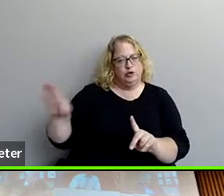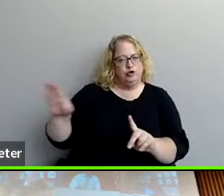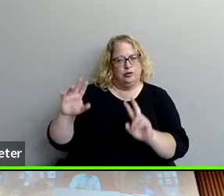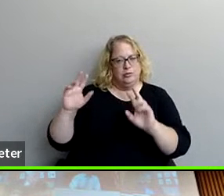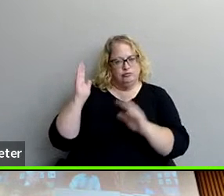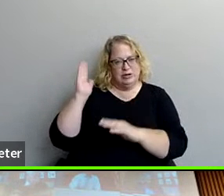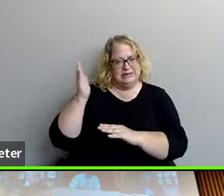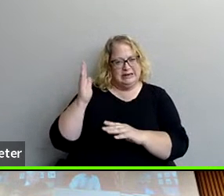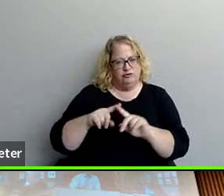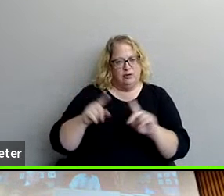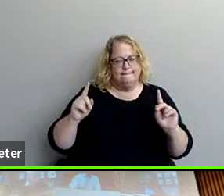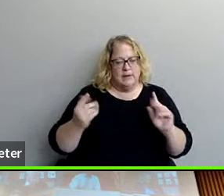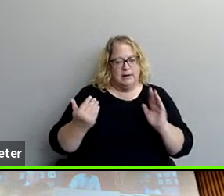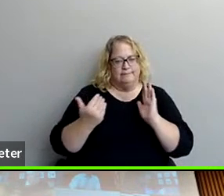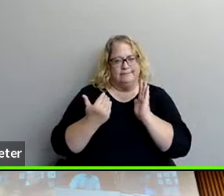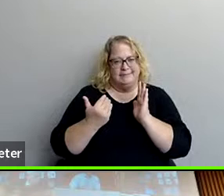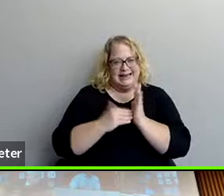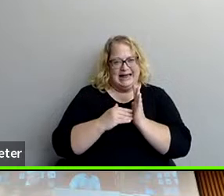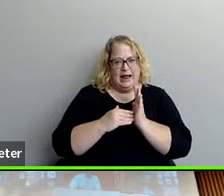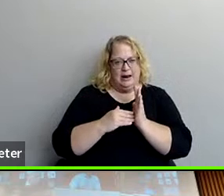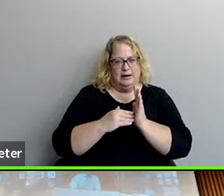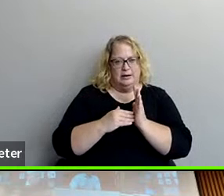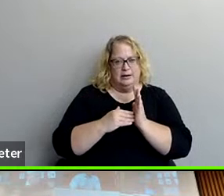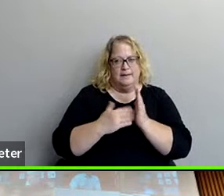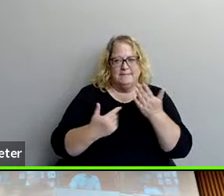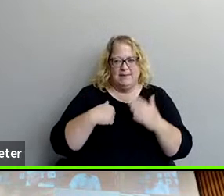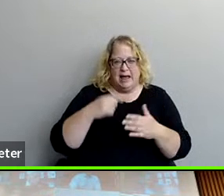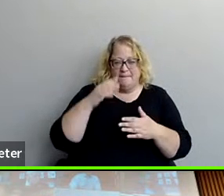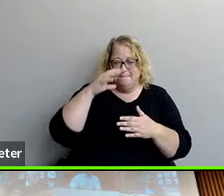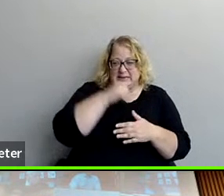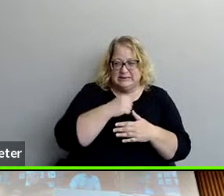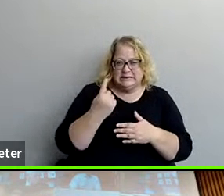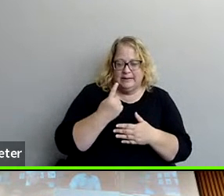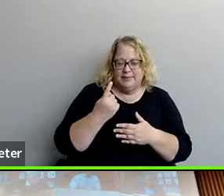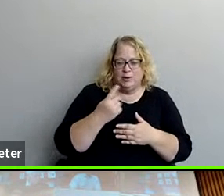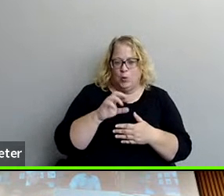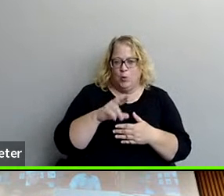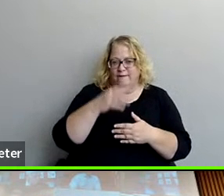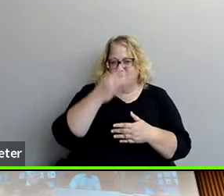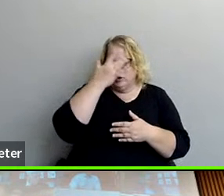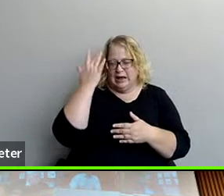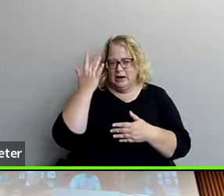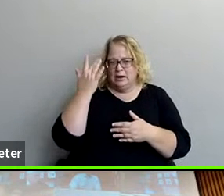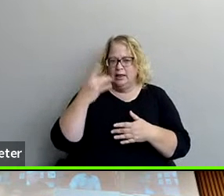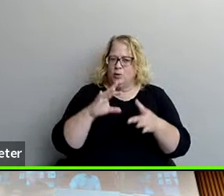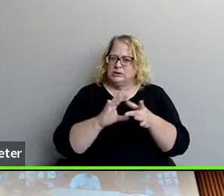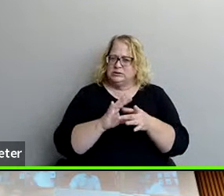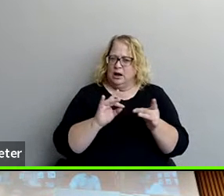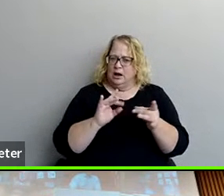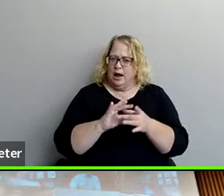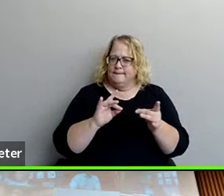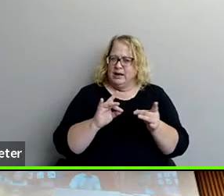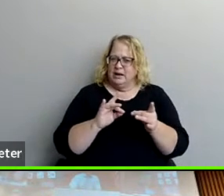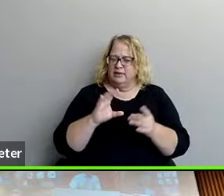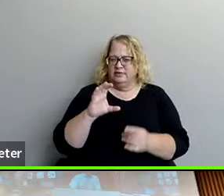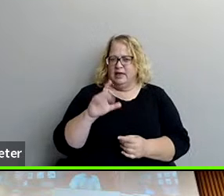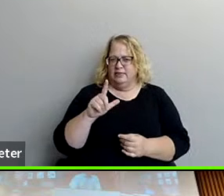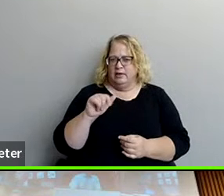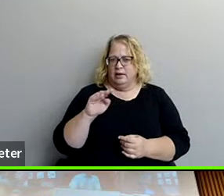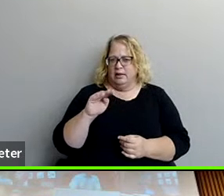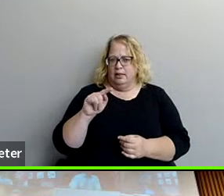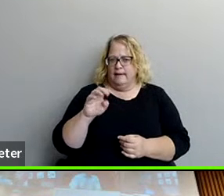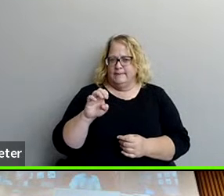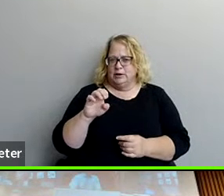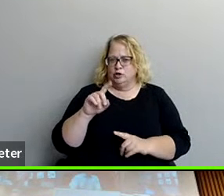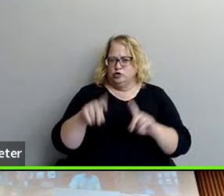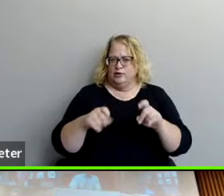presentation, but and again, this may be missing something or forgetting, but there was a comment that the climate survey was